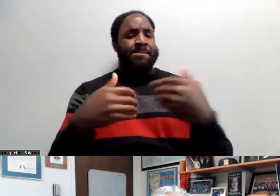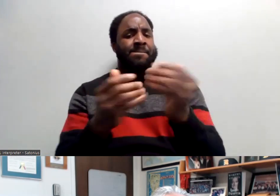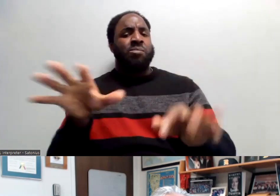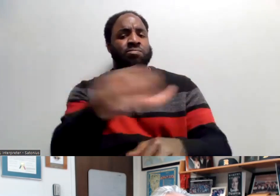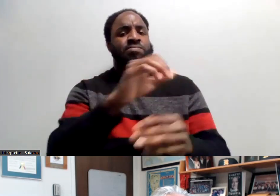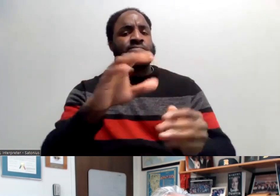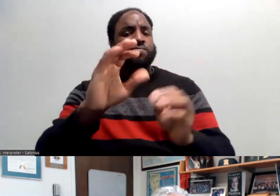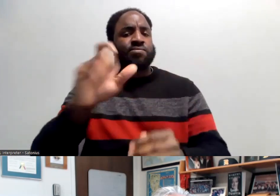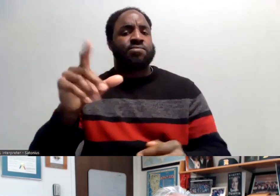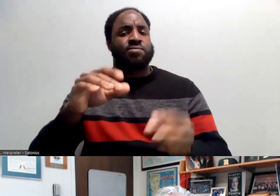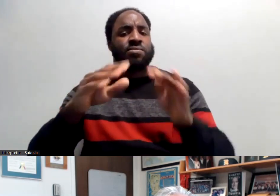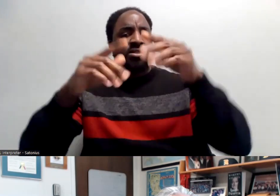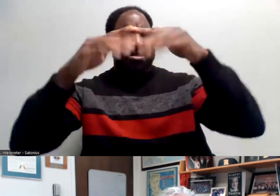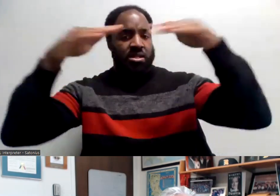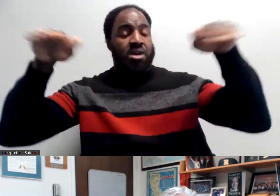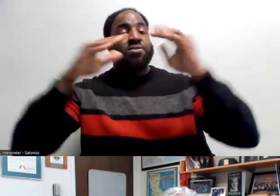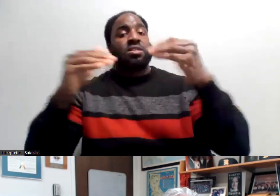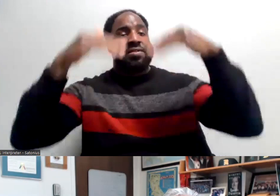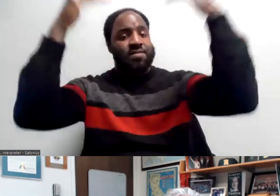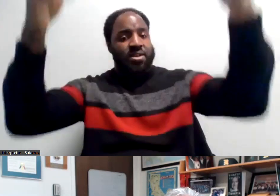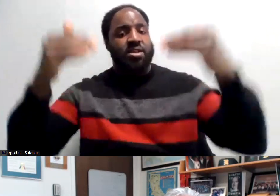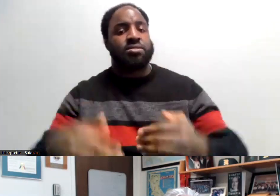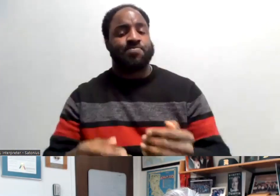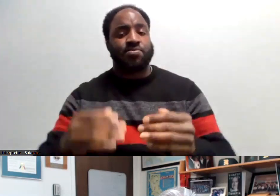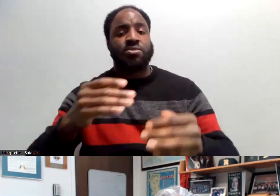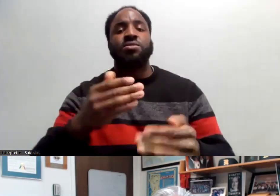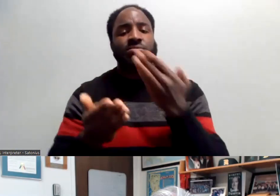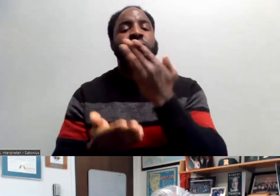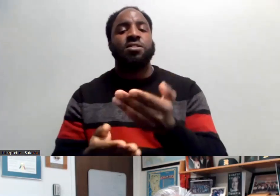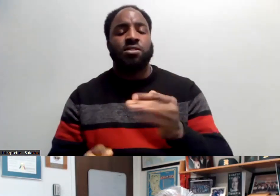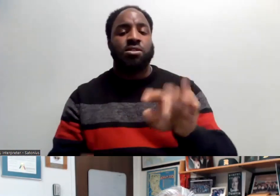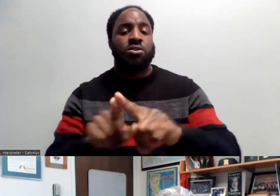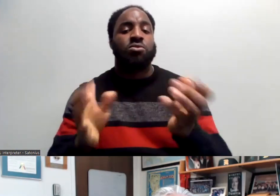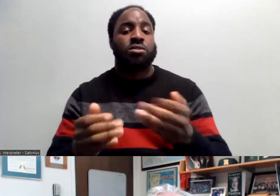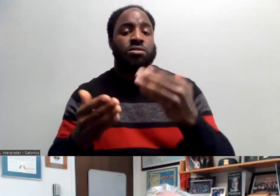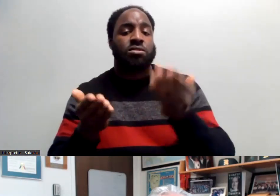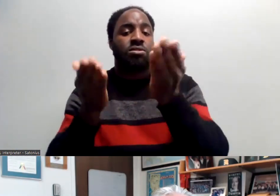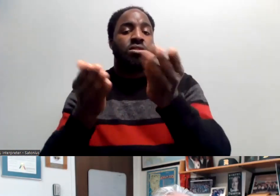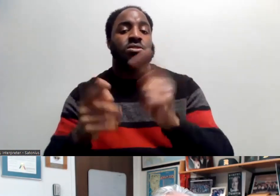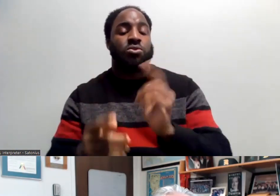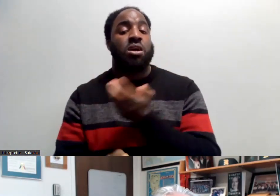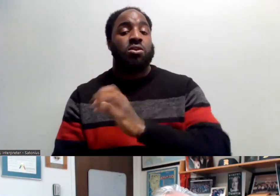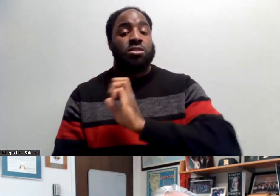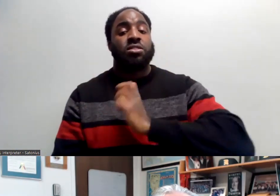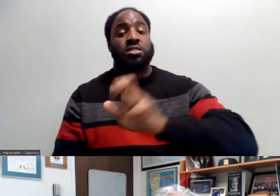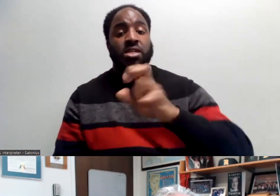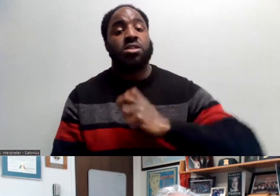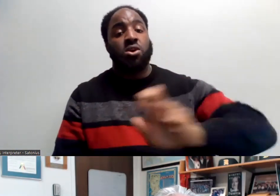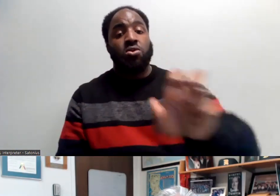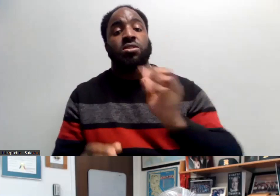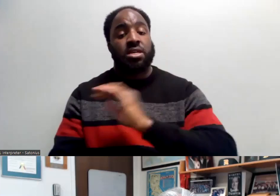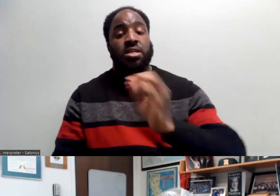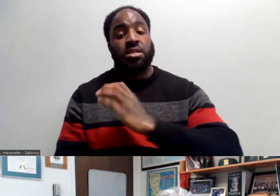really advance it to the next step. Thank you for that. And I'm going to suggest to our stakeholders, our impact committee, if we